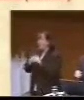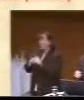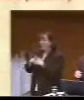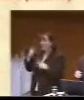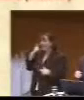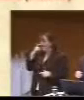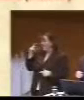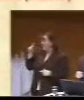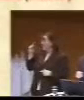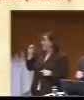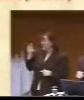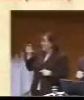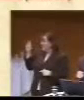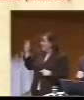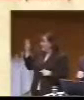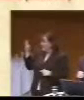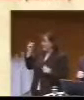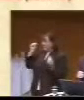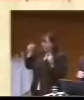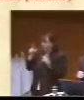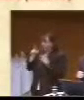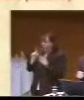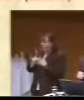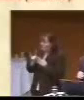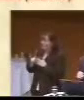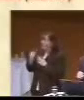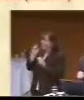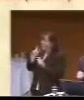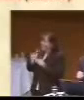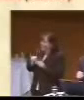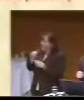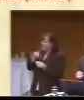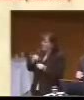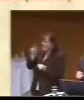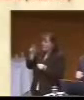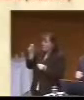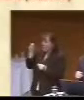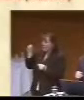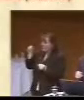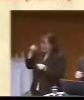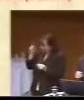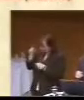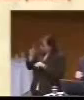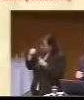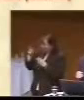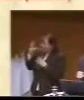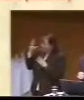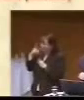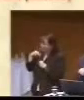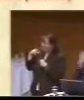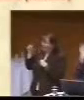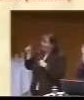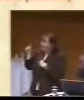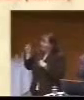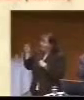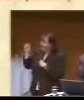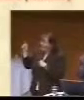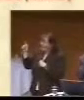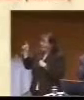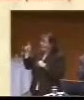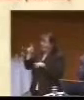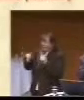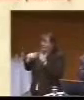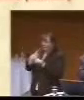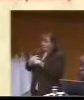6th, every textbook published in the U.S. must provide a beautiful XML marked up digital